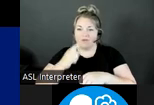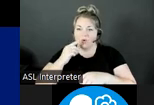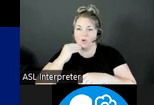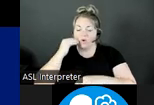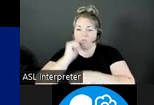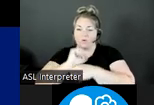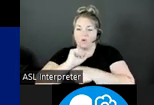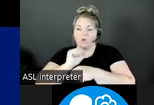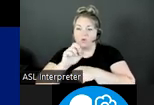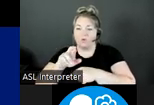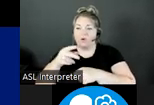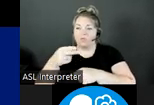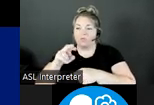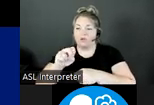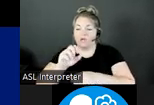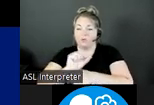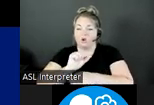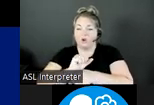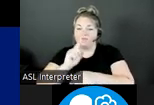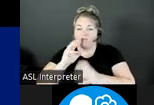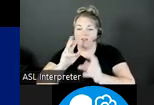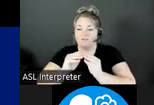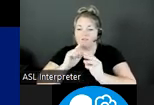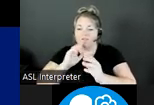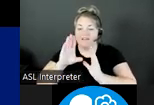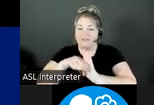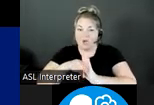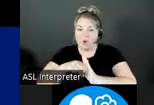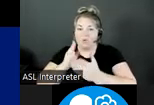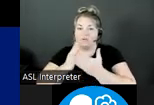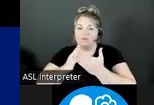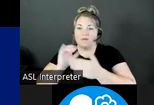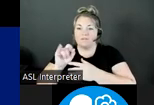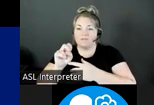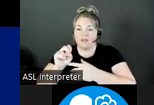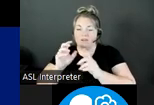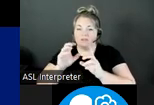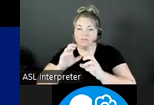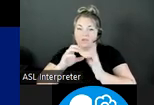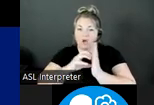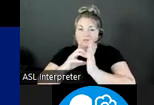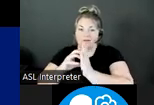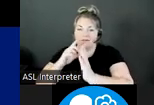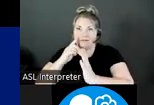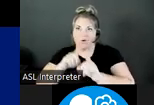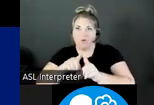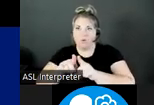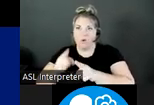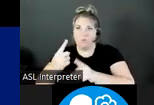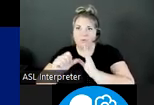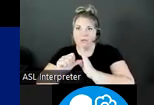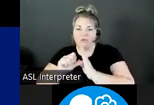homework or pre-work for the session. There was a video and some slide content. I think there was also a 1-pager, if I remember